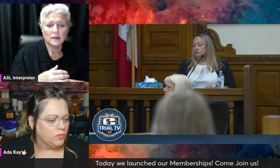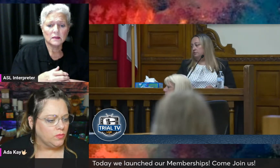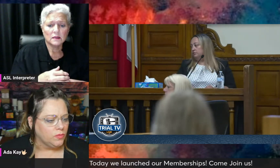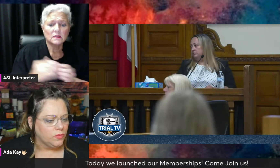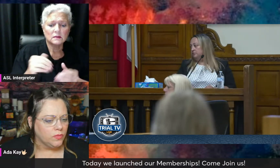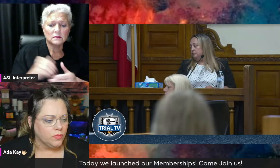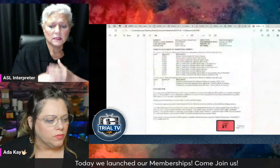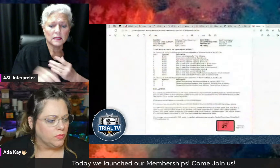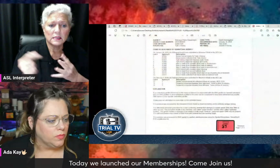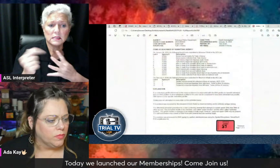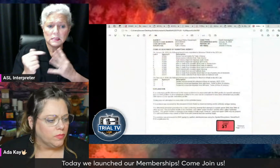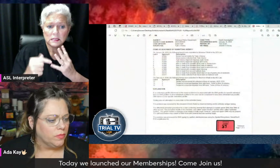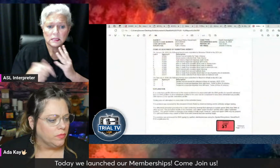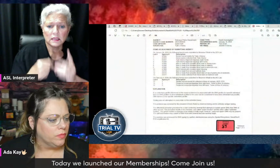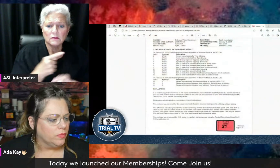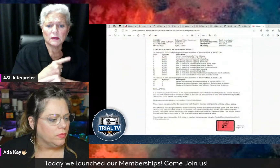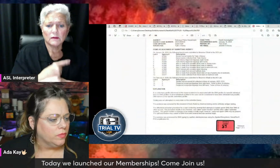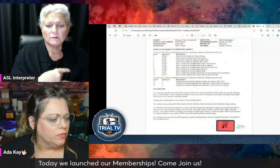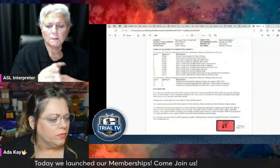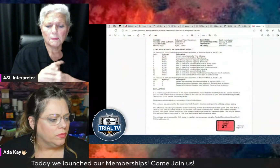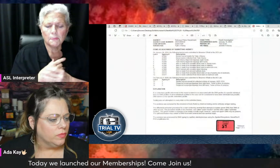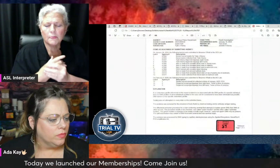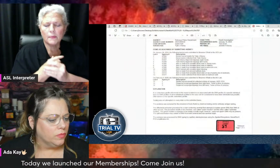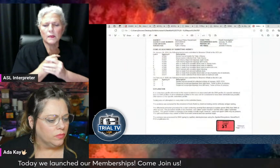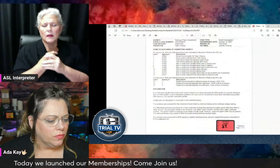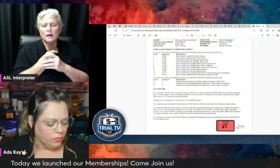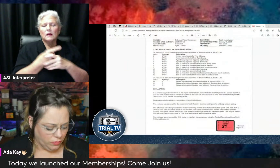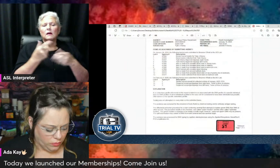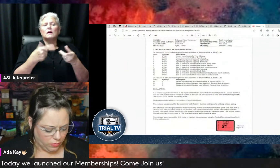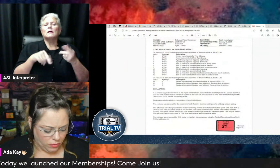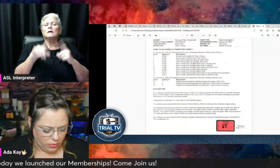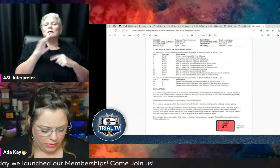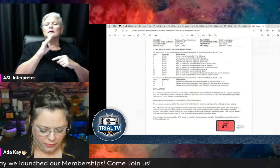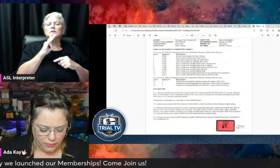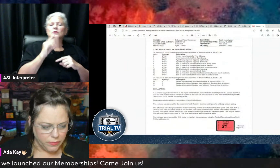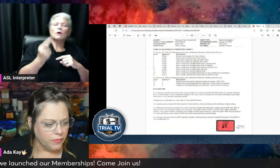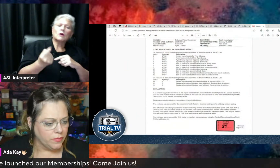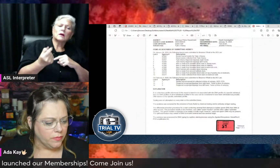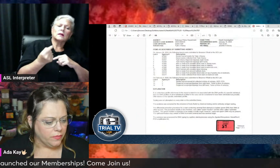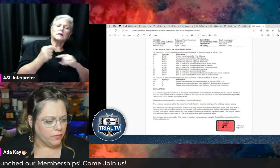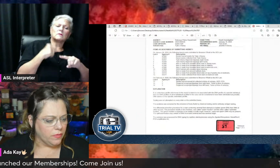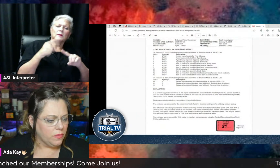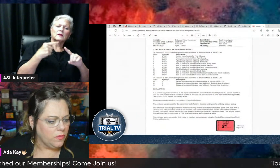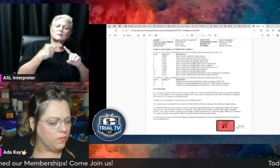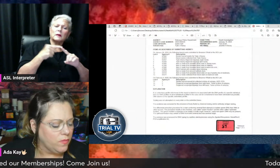Yes. Okay. So let's talk a little bit about a few of these things.